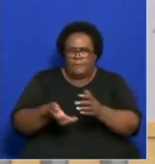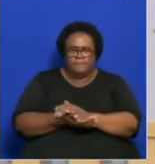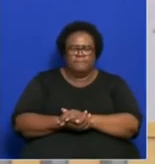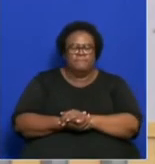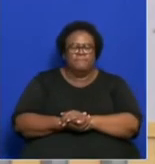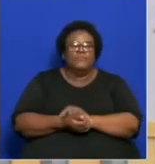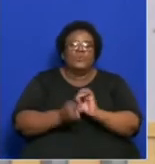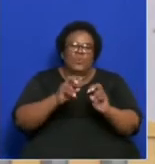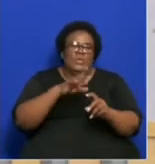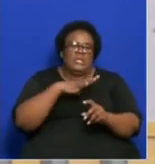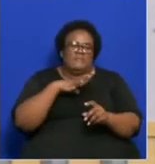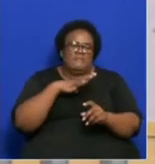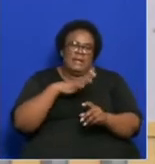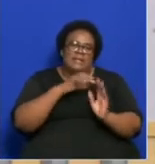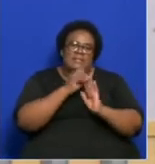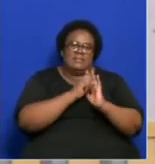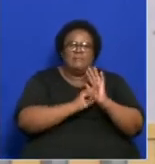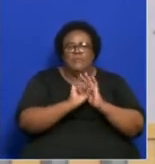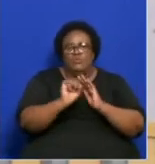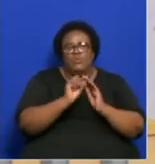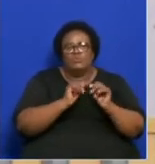question later on.